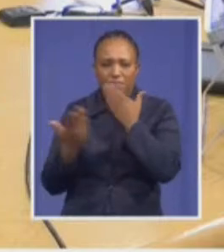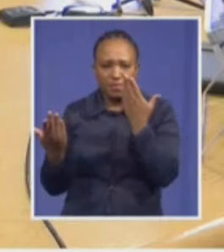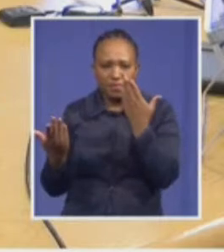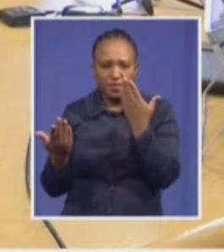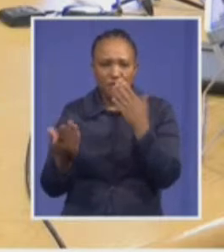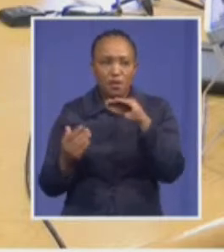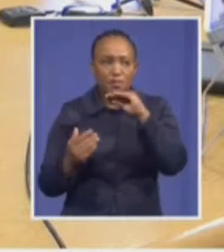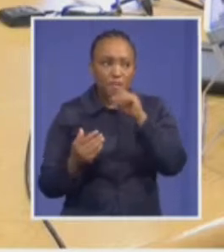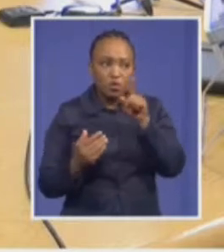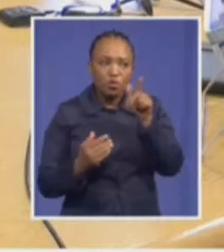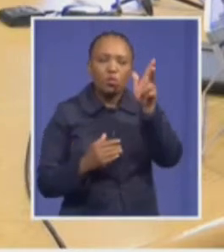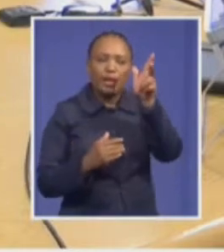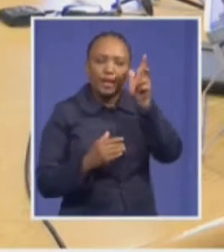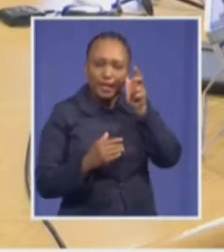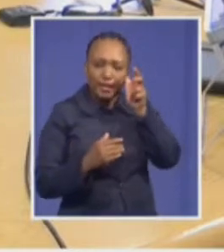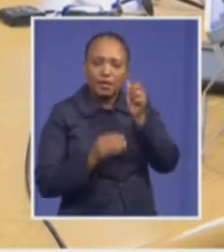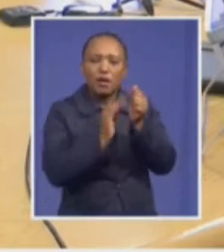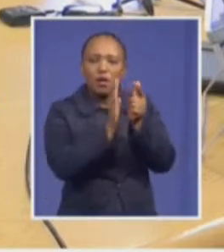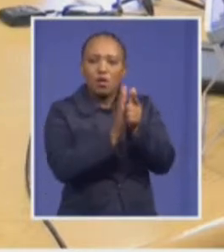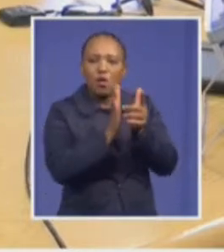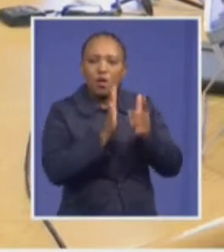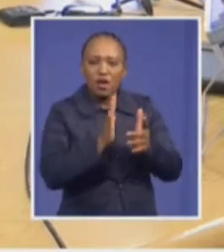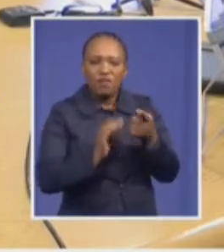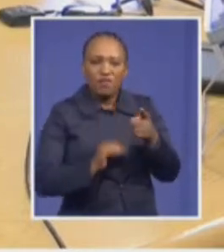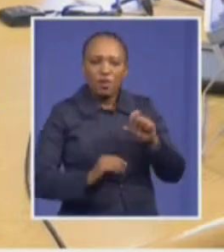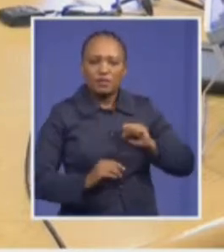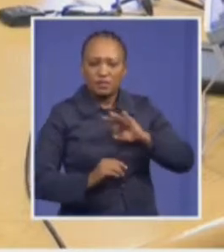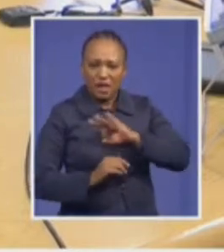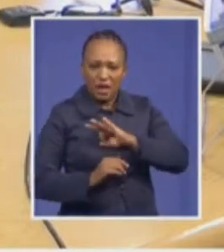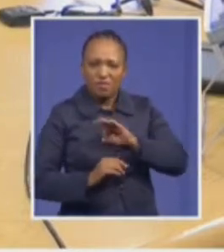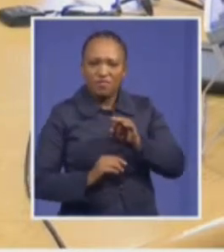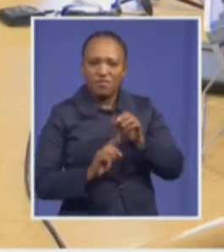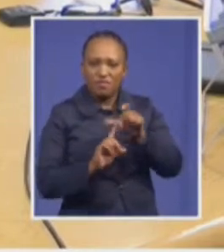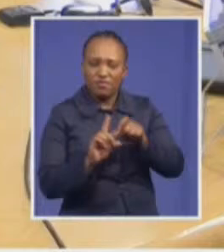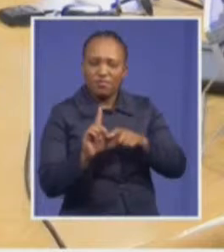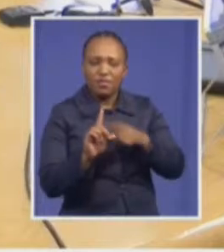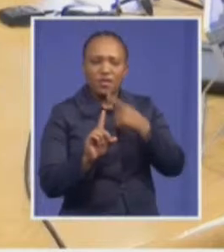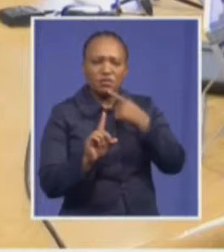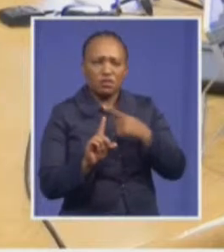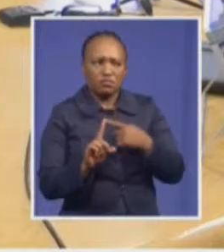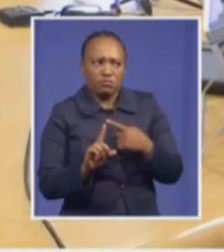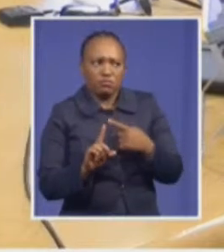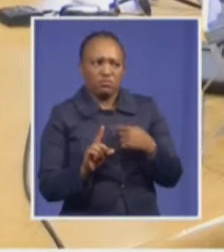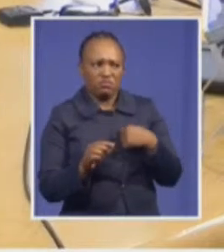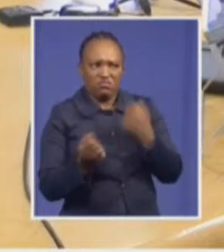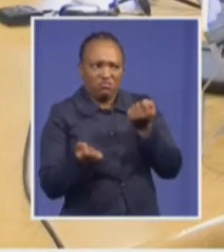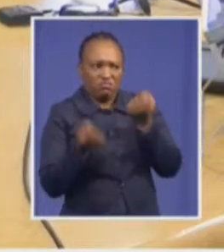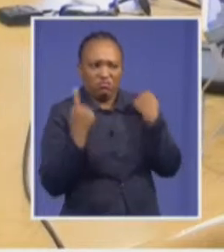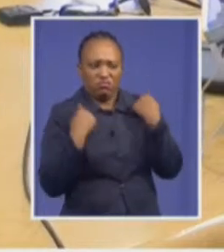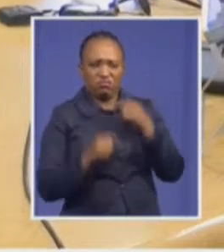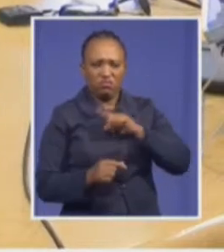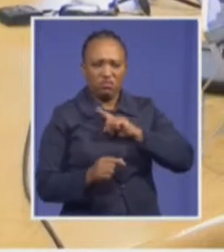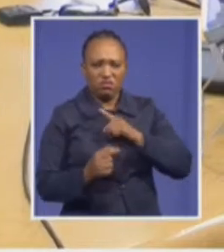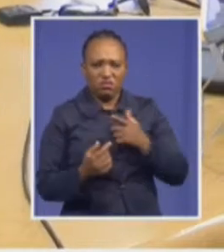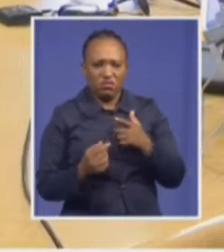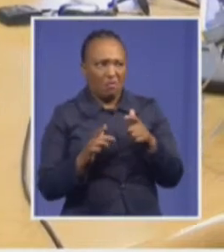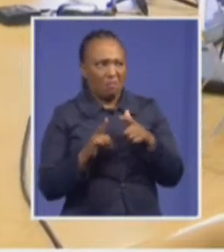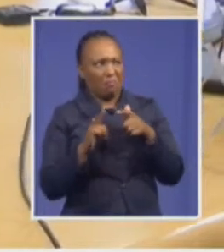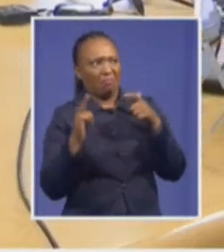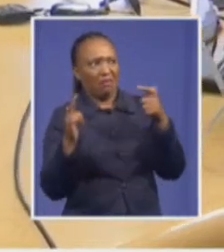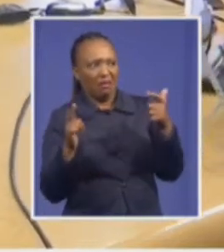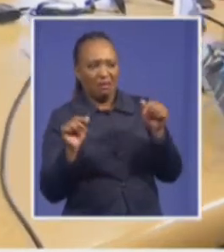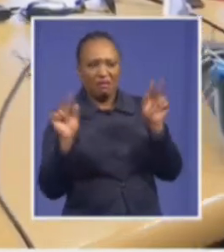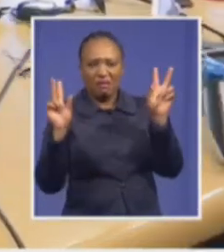the employee saying that they don't understand why there's such a big deal around these charges